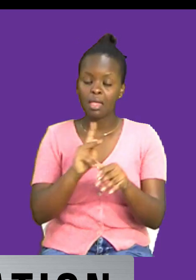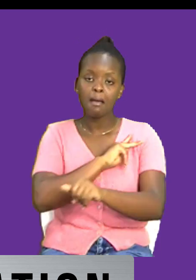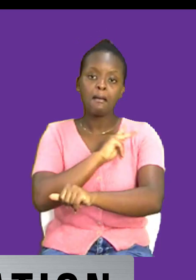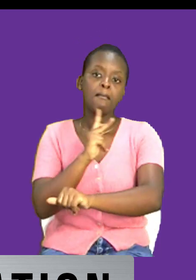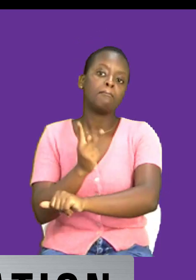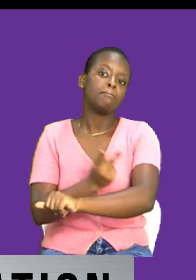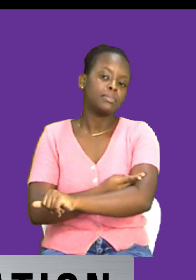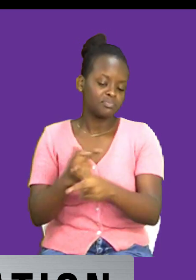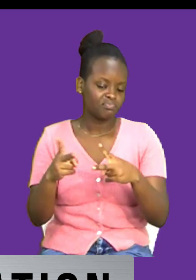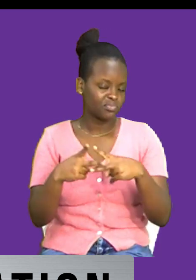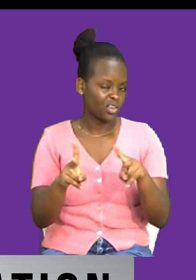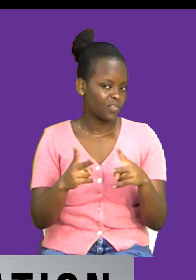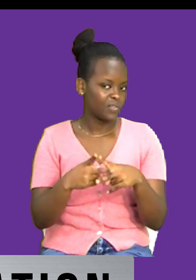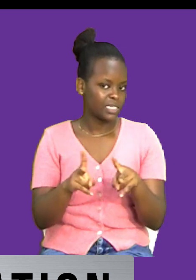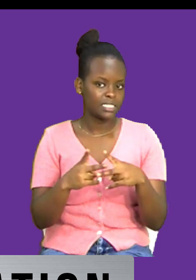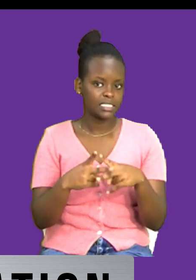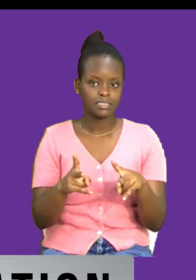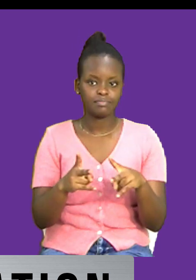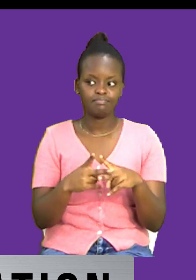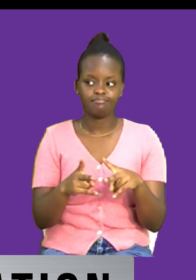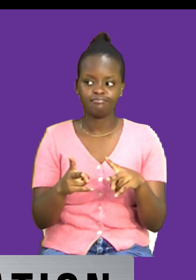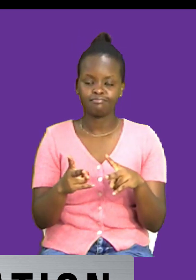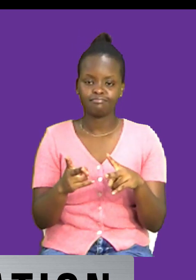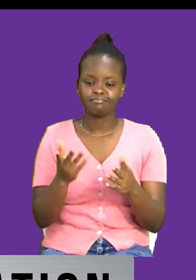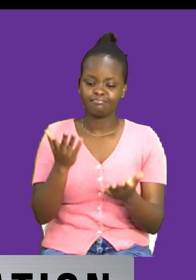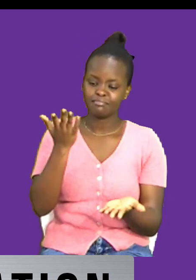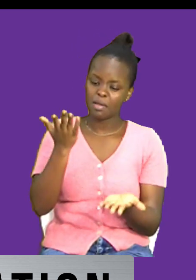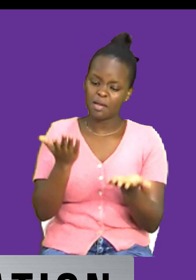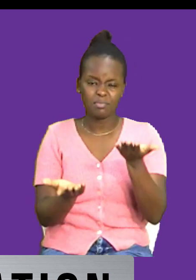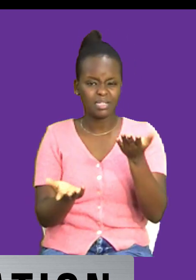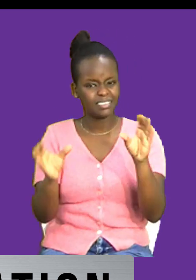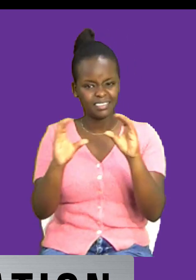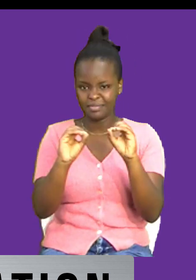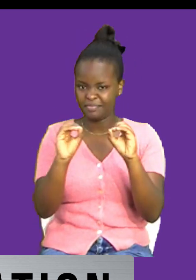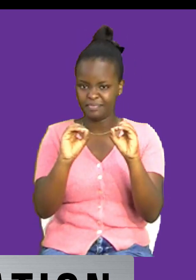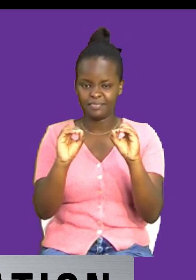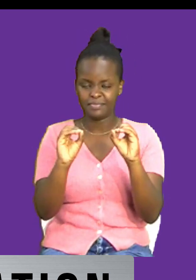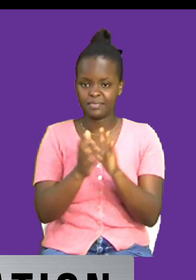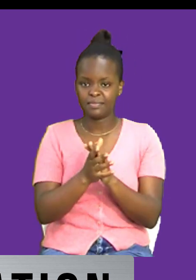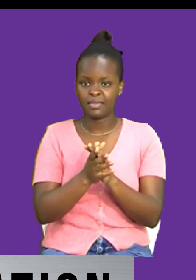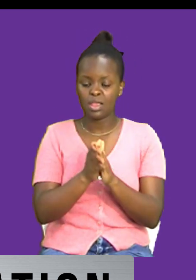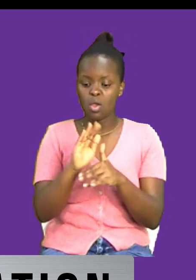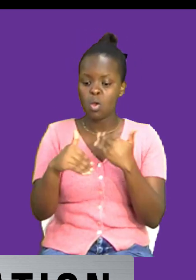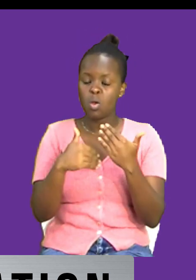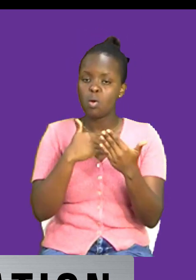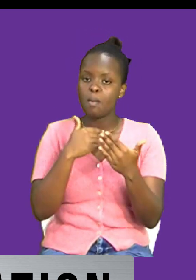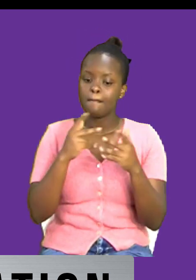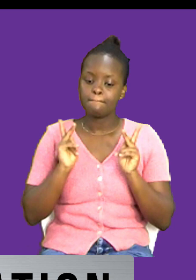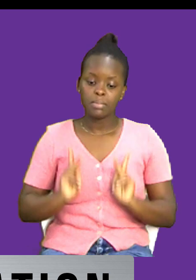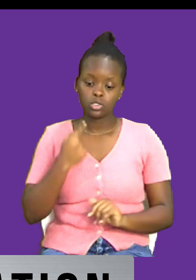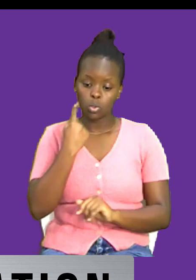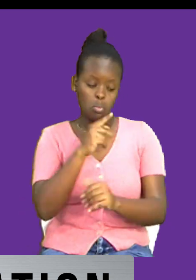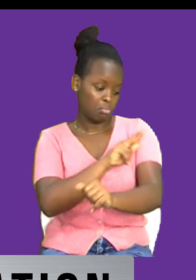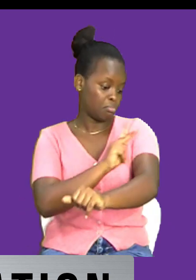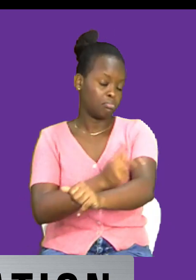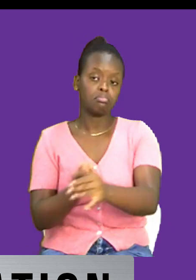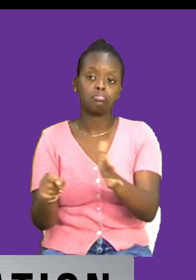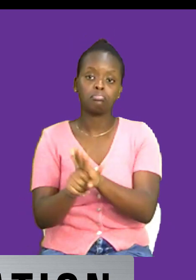was very should I say imbalanced, and so the person who had power had all the power to Were push we people better around. off that way